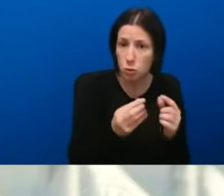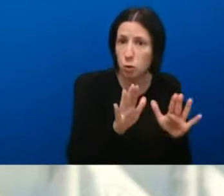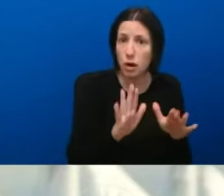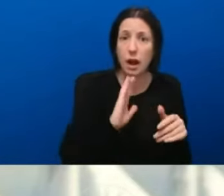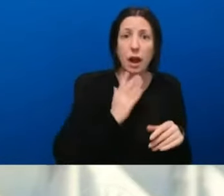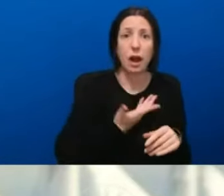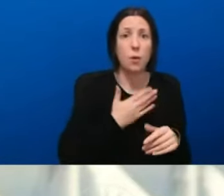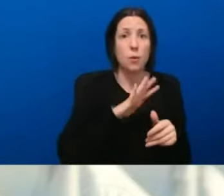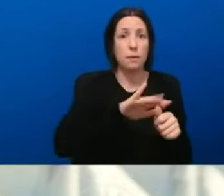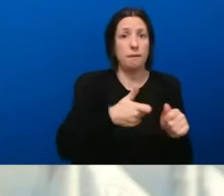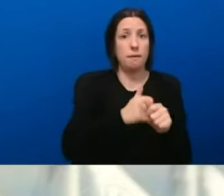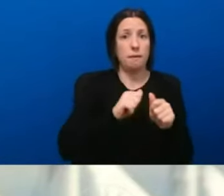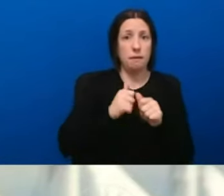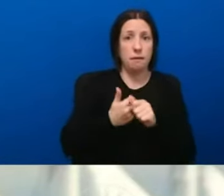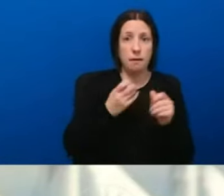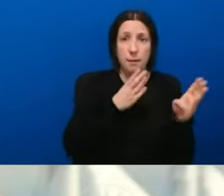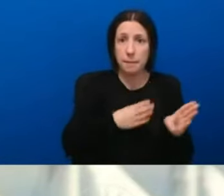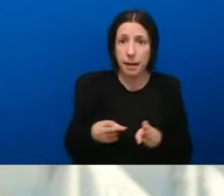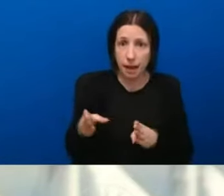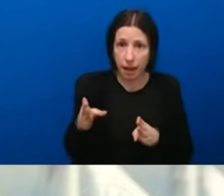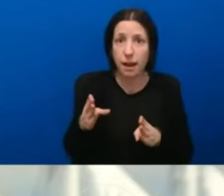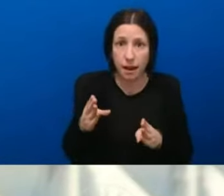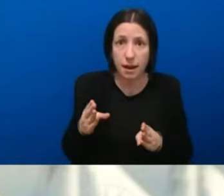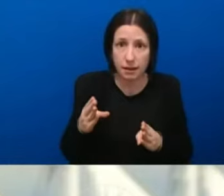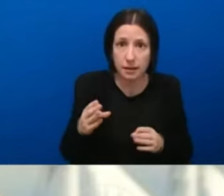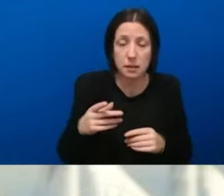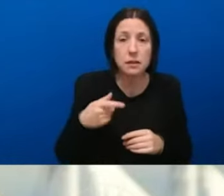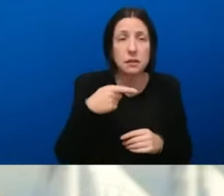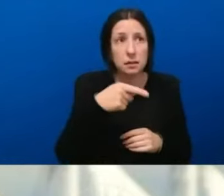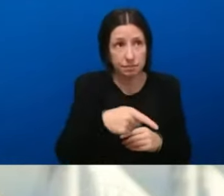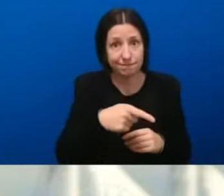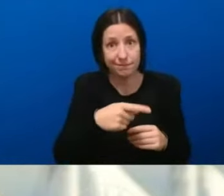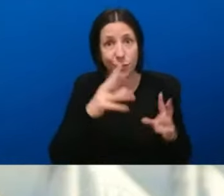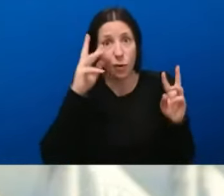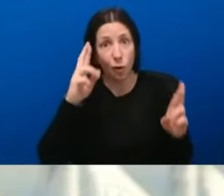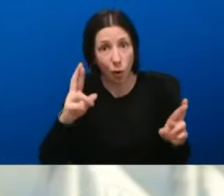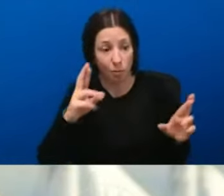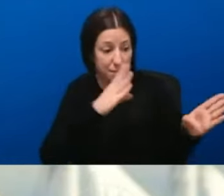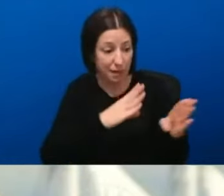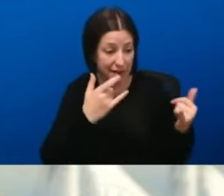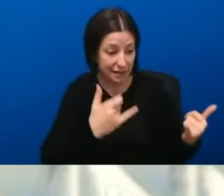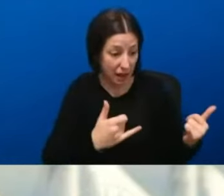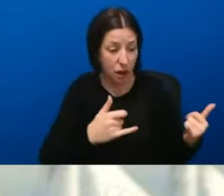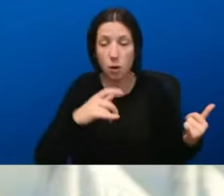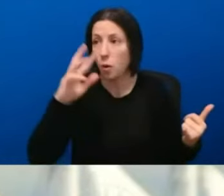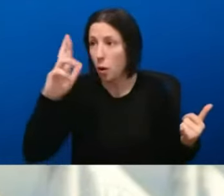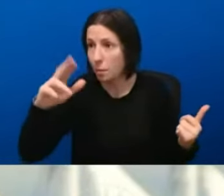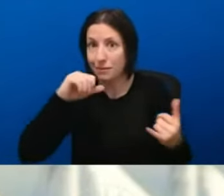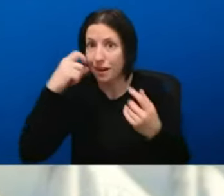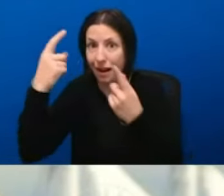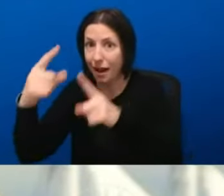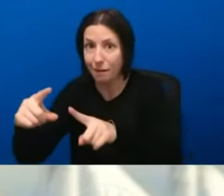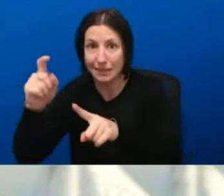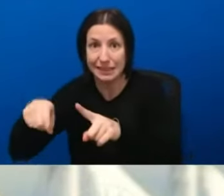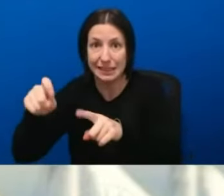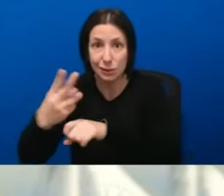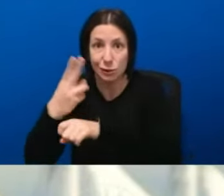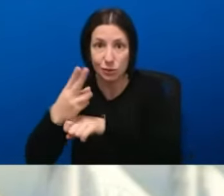And the contingency plans that for events that you speak of, one hopes that they don't happen,